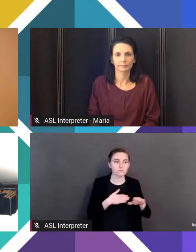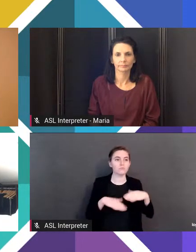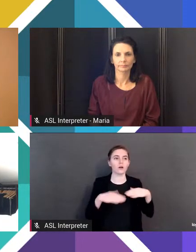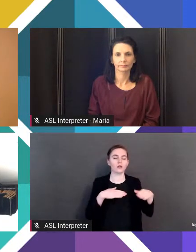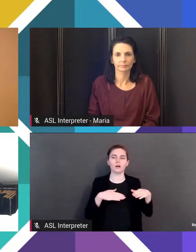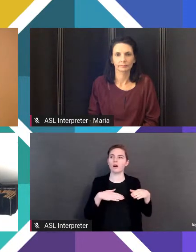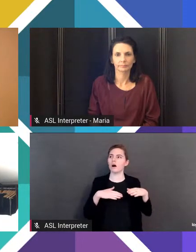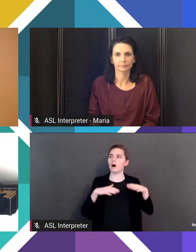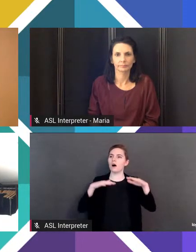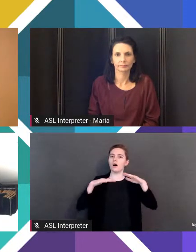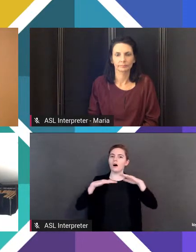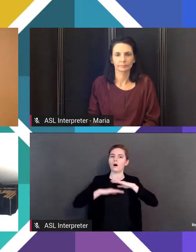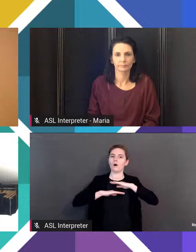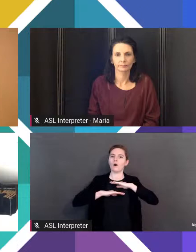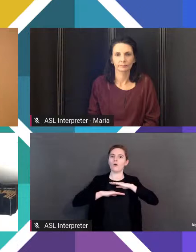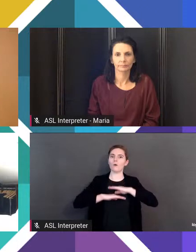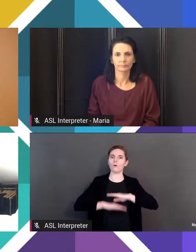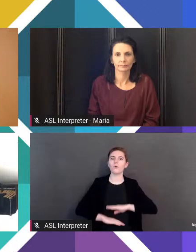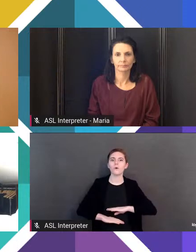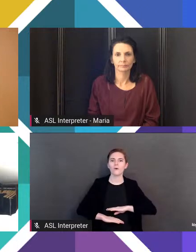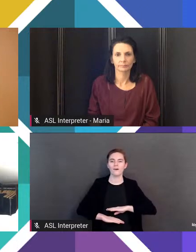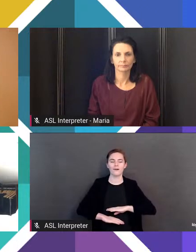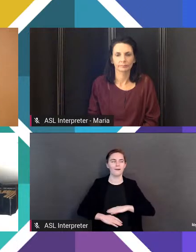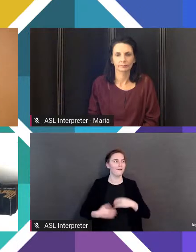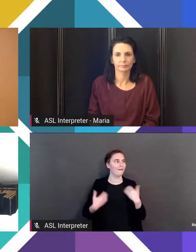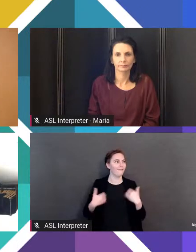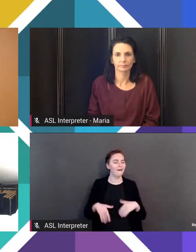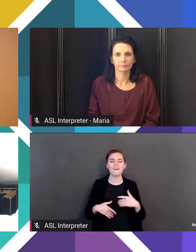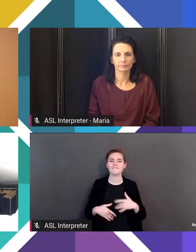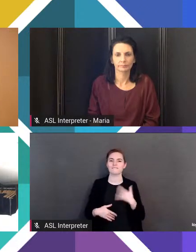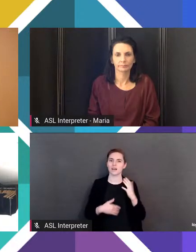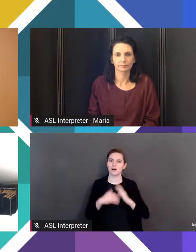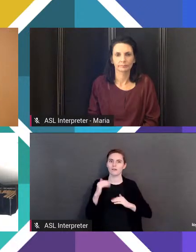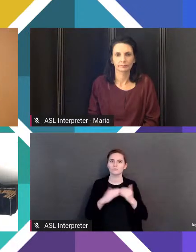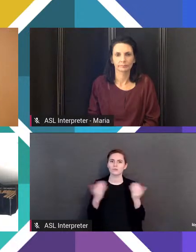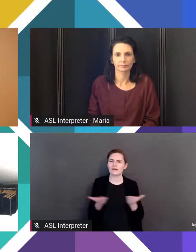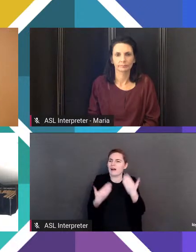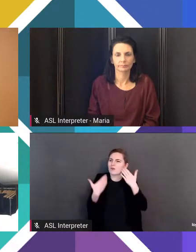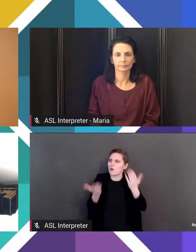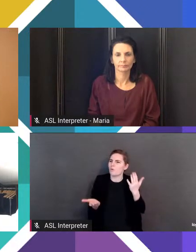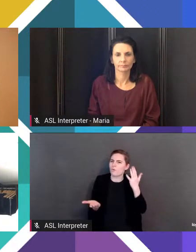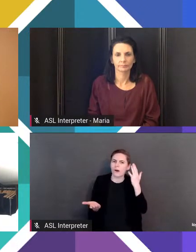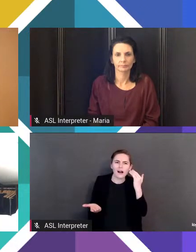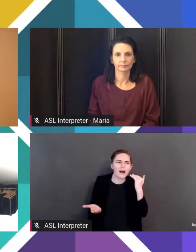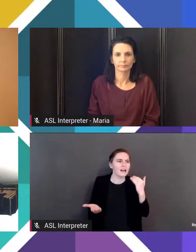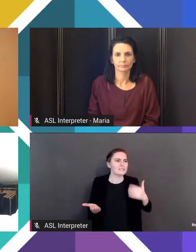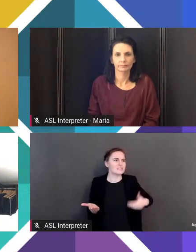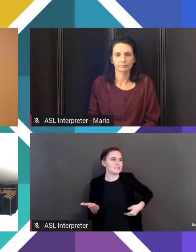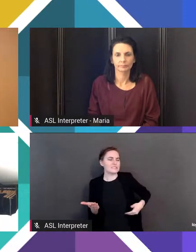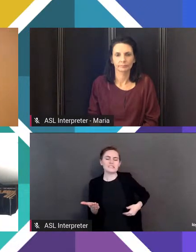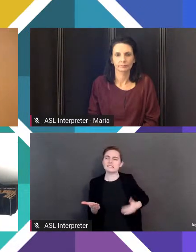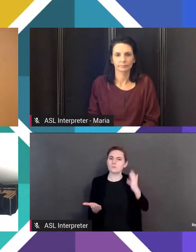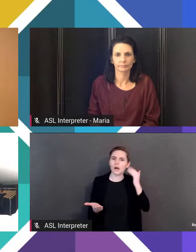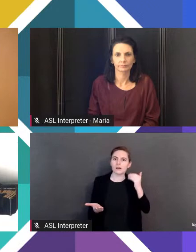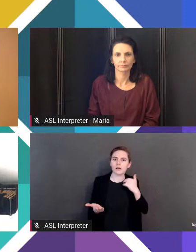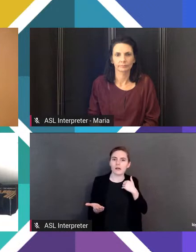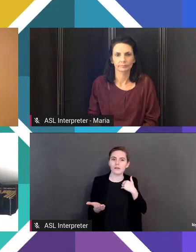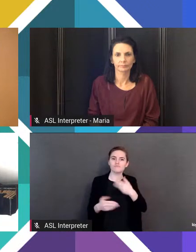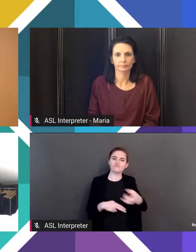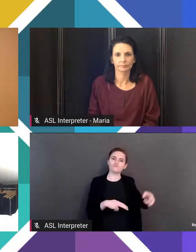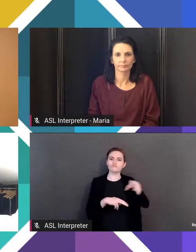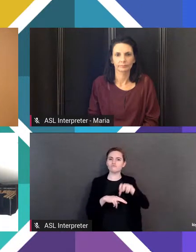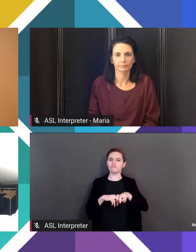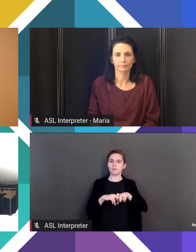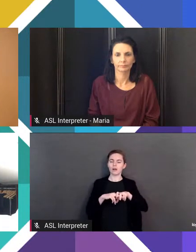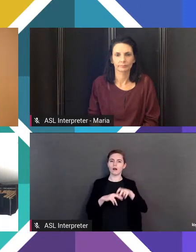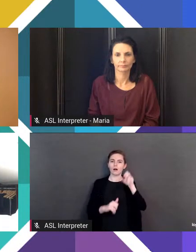Like, I don't know what it is about it, but I feel comfortable here. And I'm sitting down and the performance starts. And like, it honestly, my